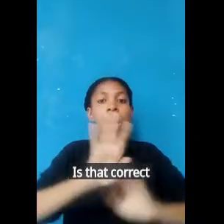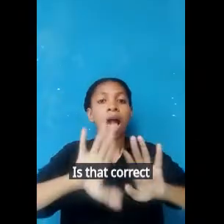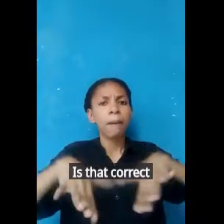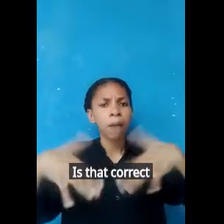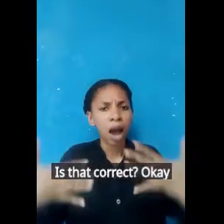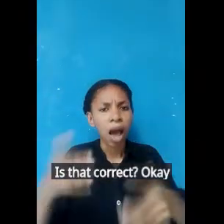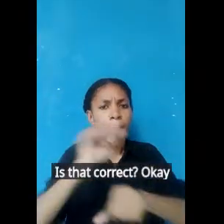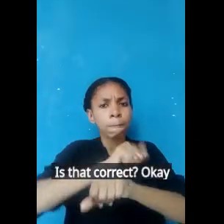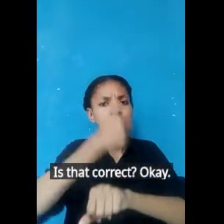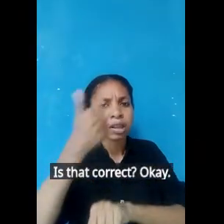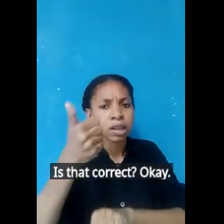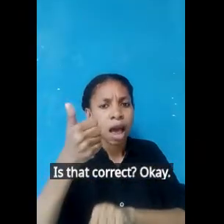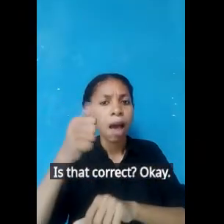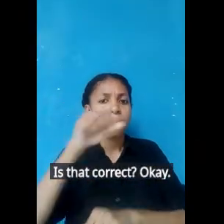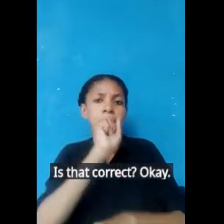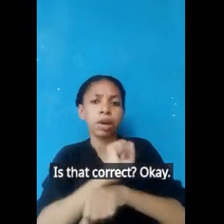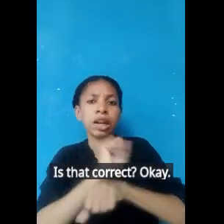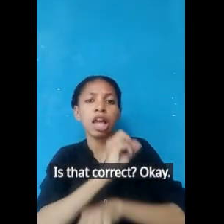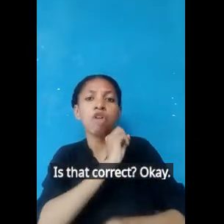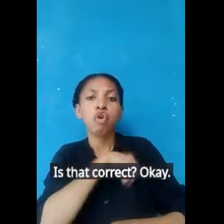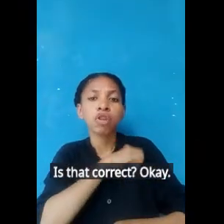Okay.